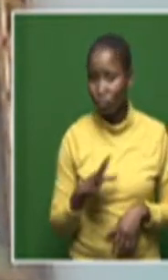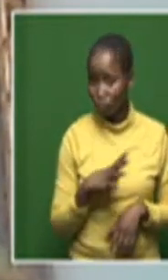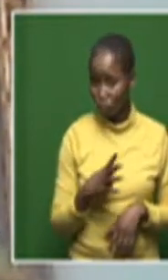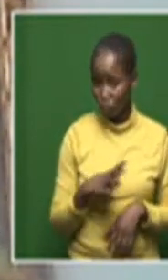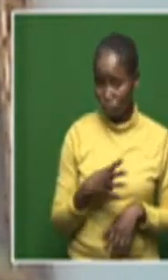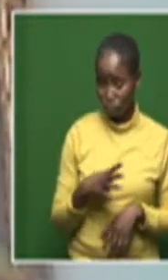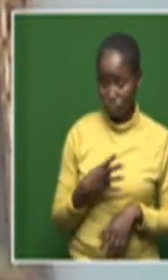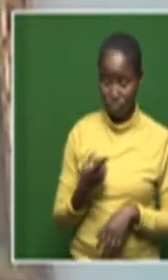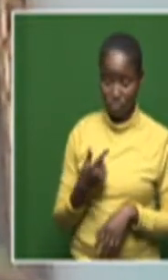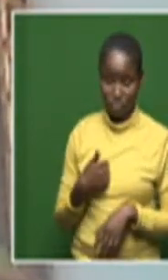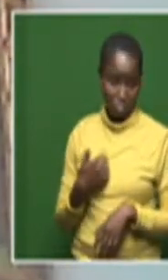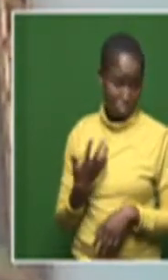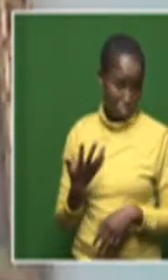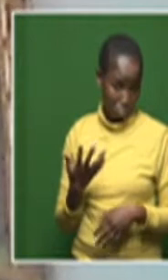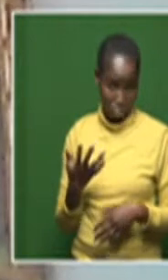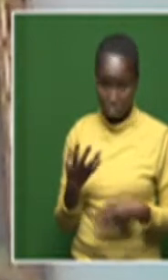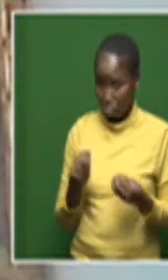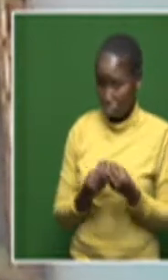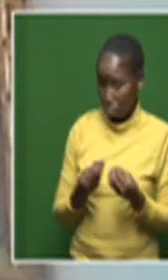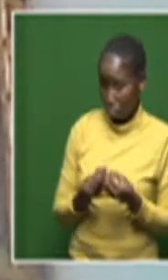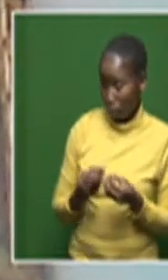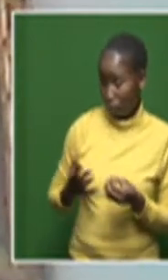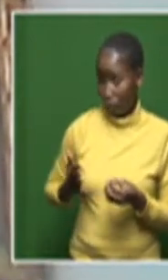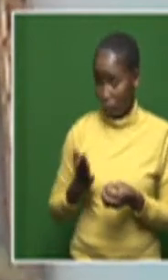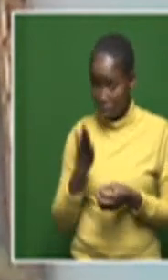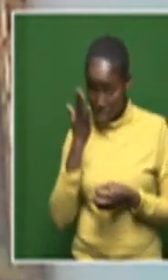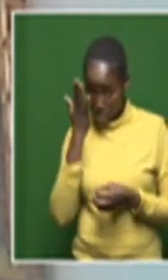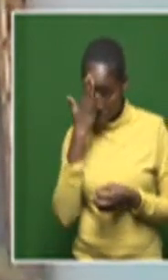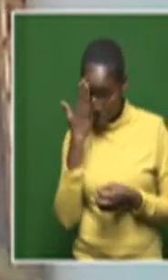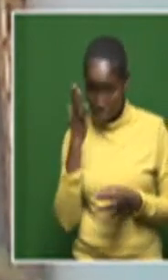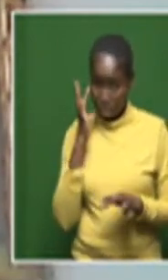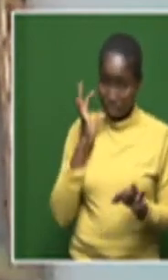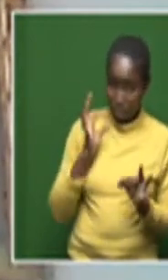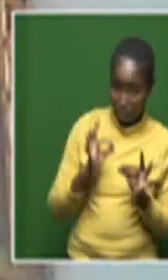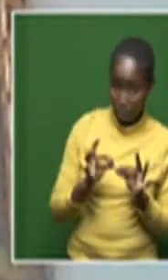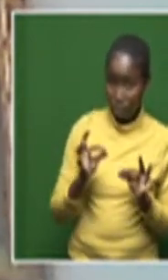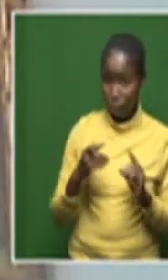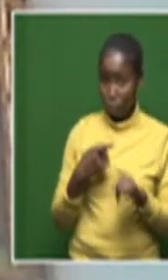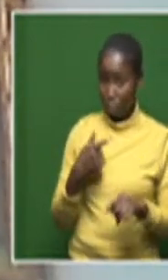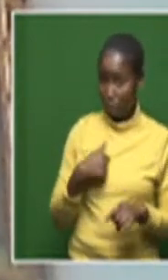me, unless there's anything that you want to know from me.